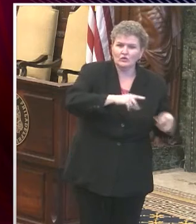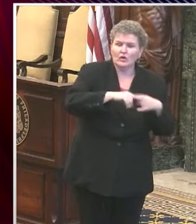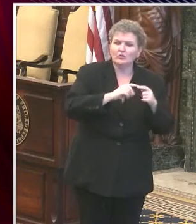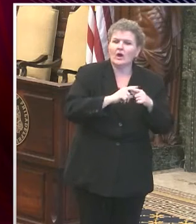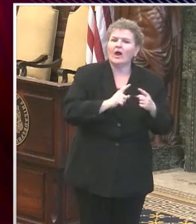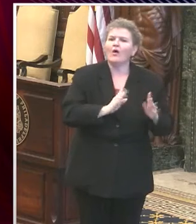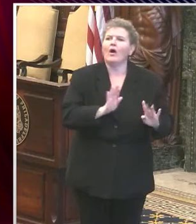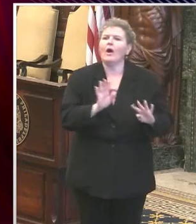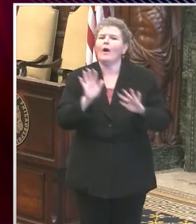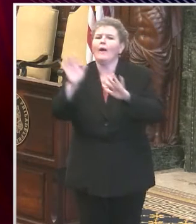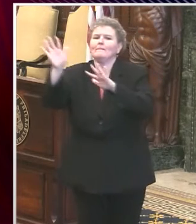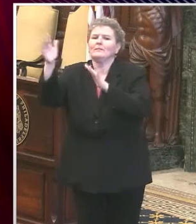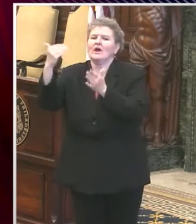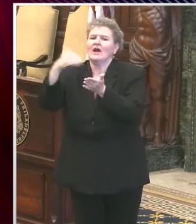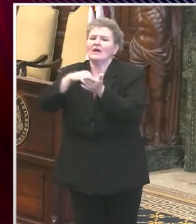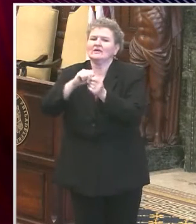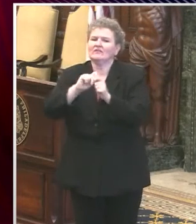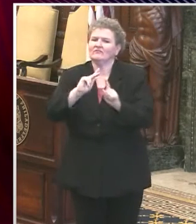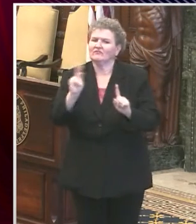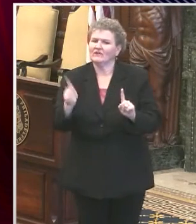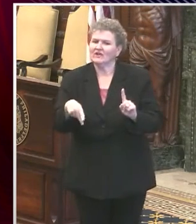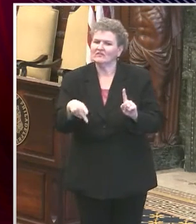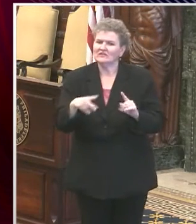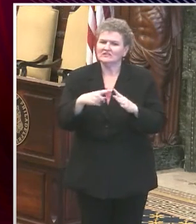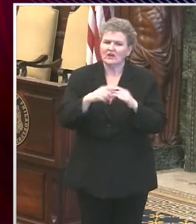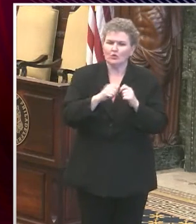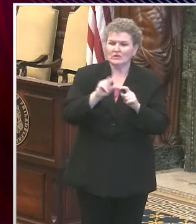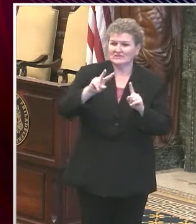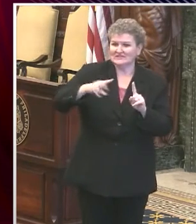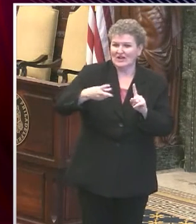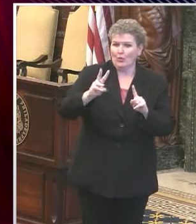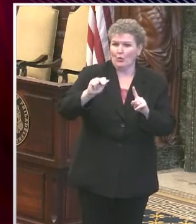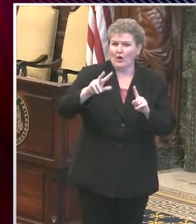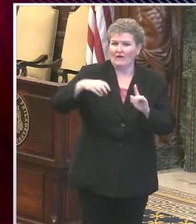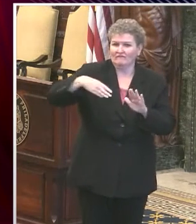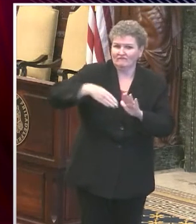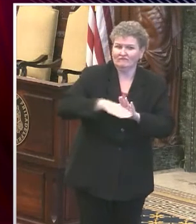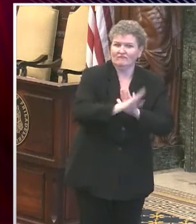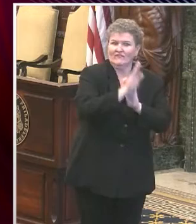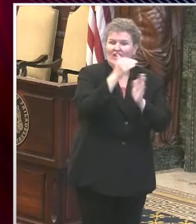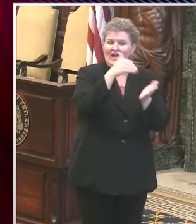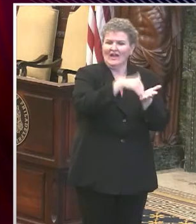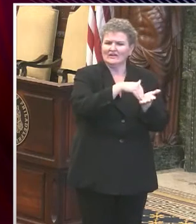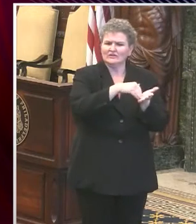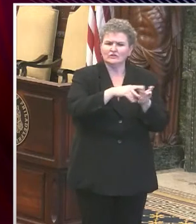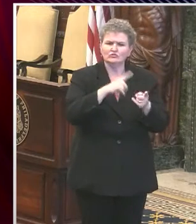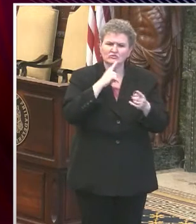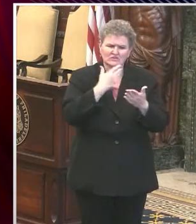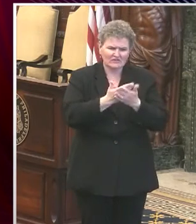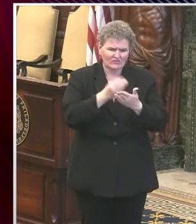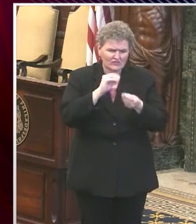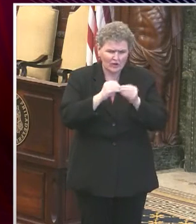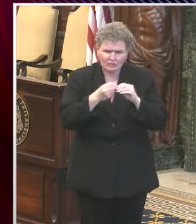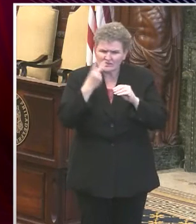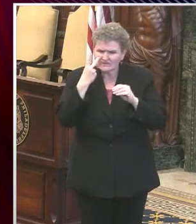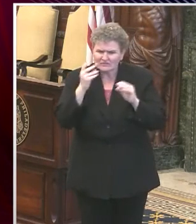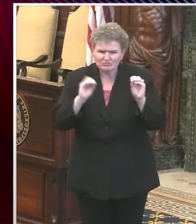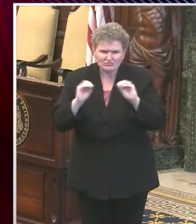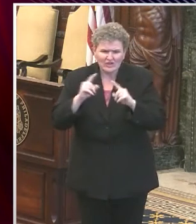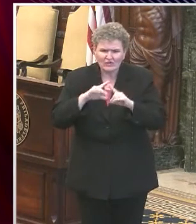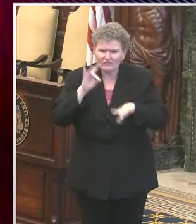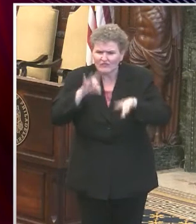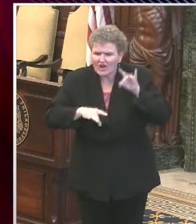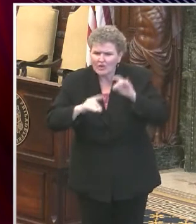here in Philly as the second wave. At the time, I couldn't find any evidence for that, like any trade winds of